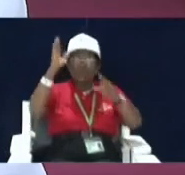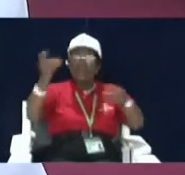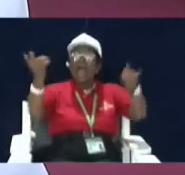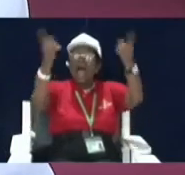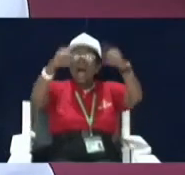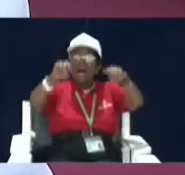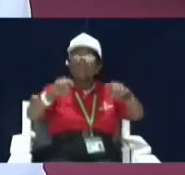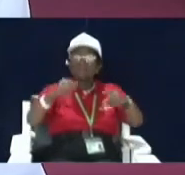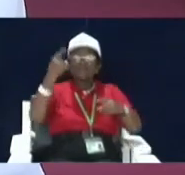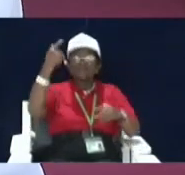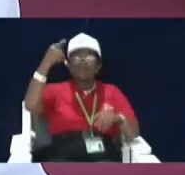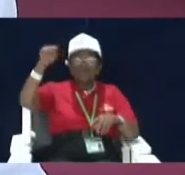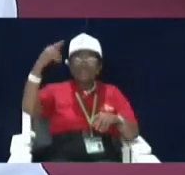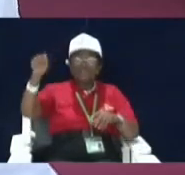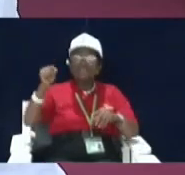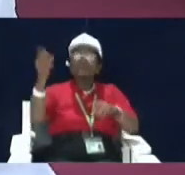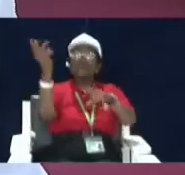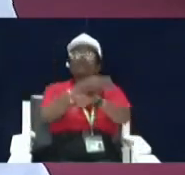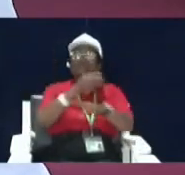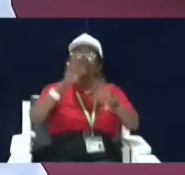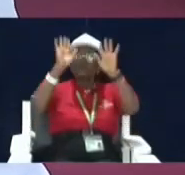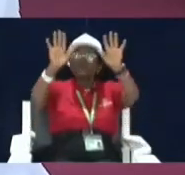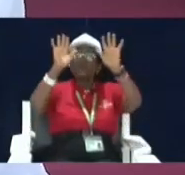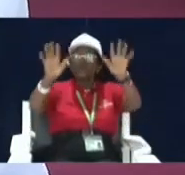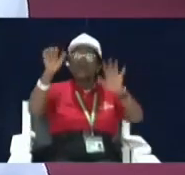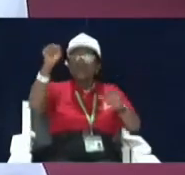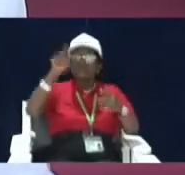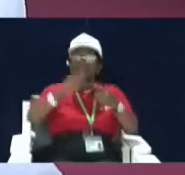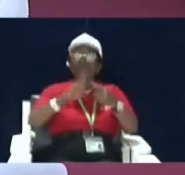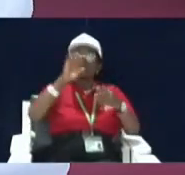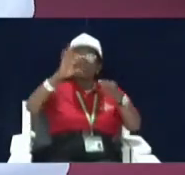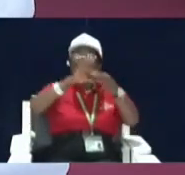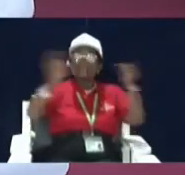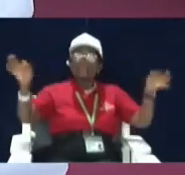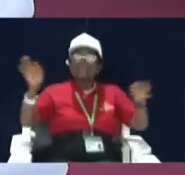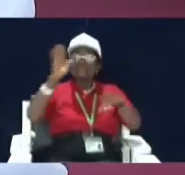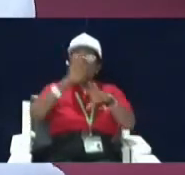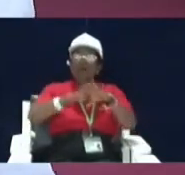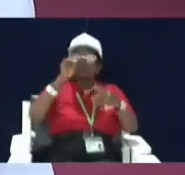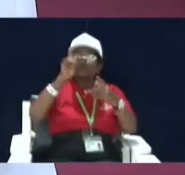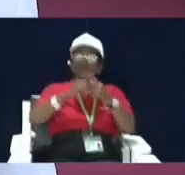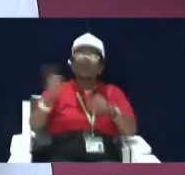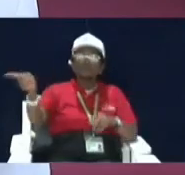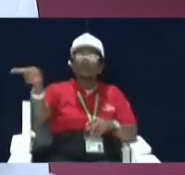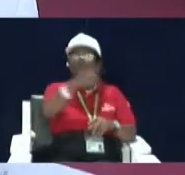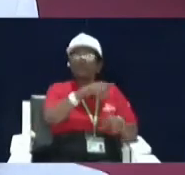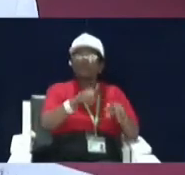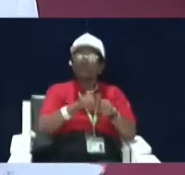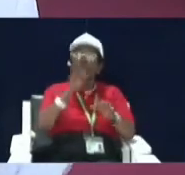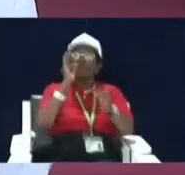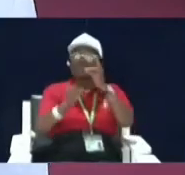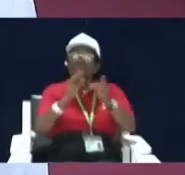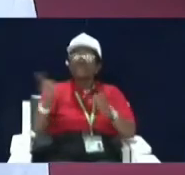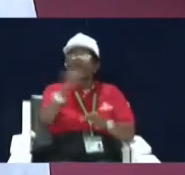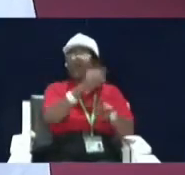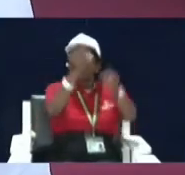wonders to be released unto you. So if you want to give your life to Jesus Christ, I'm going to count from